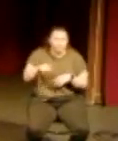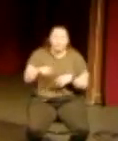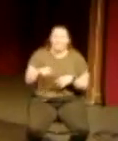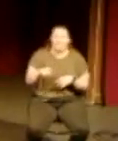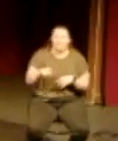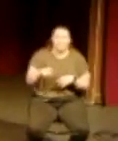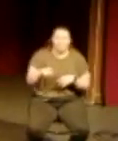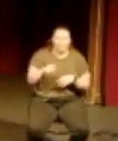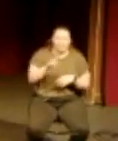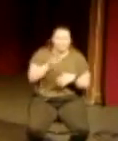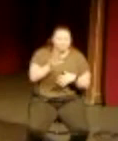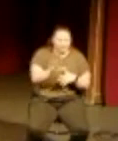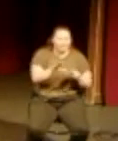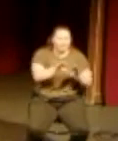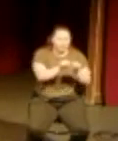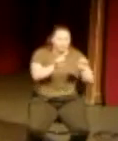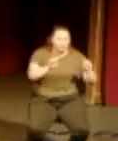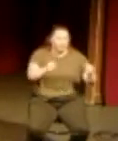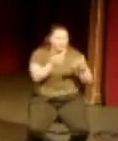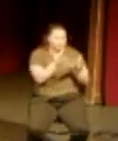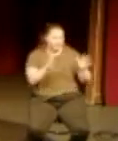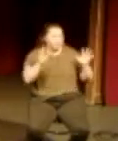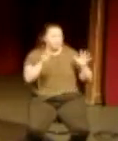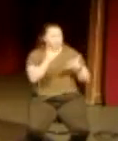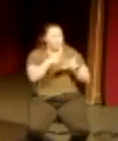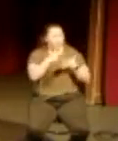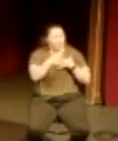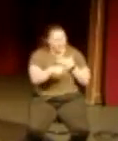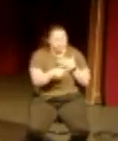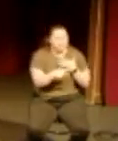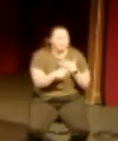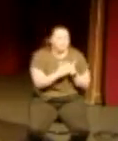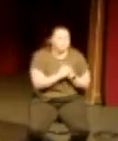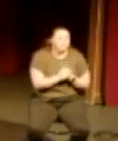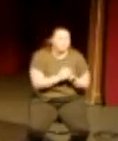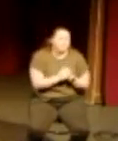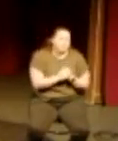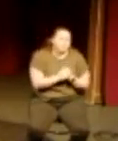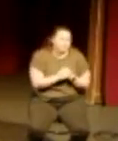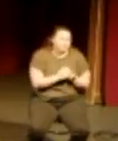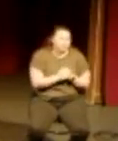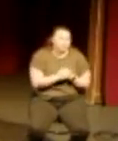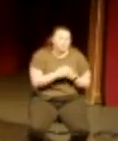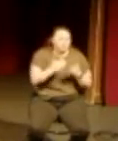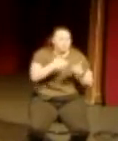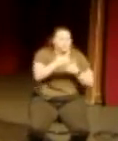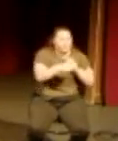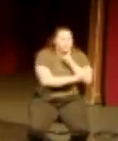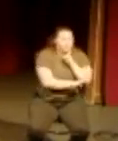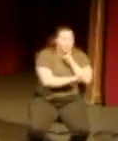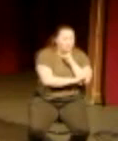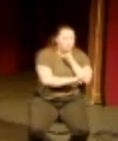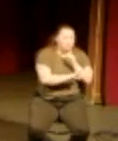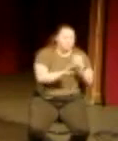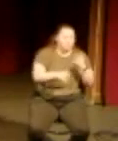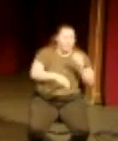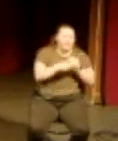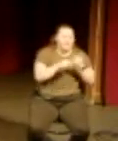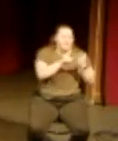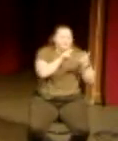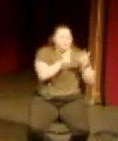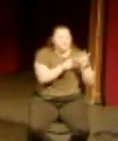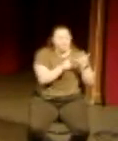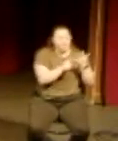5 degree completion programs. And they've come through on 4 of those, and the 5th will be next fall. They've also added 2